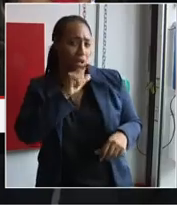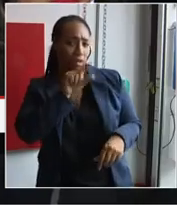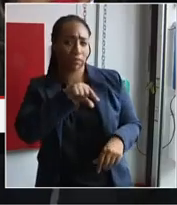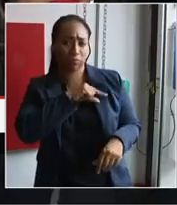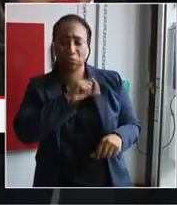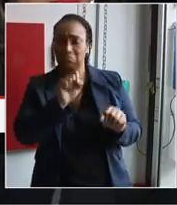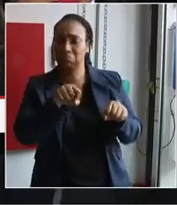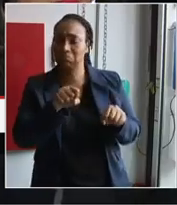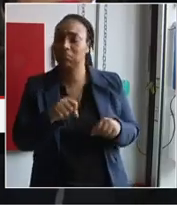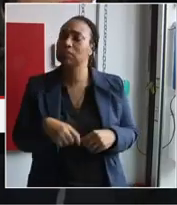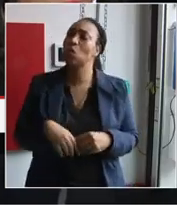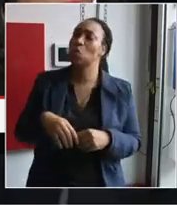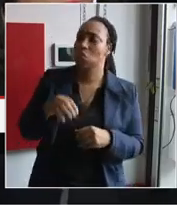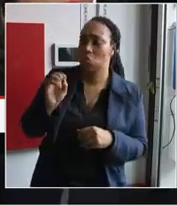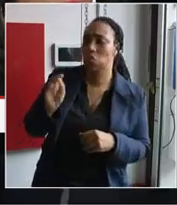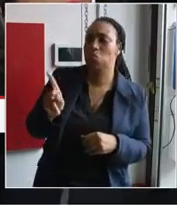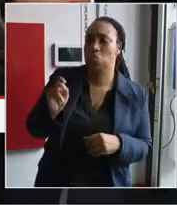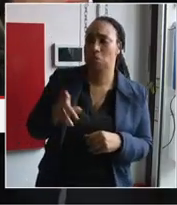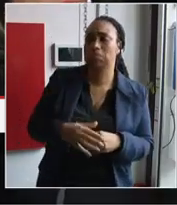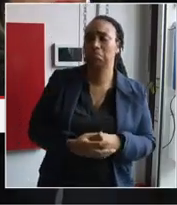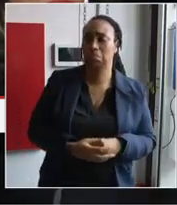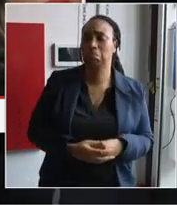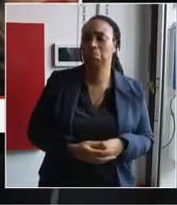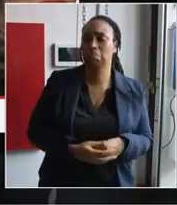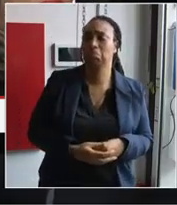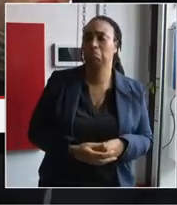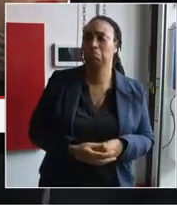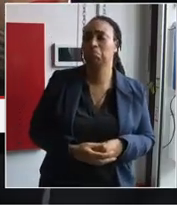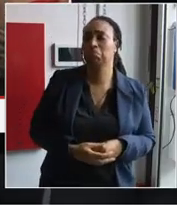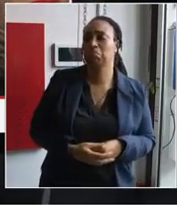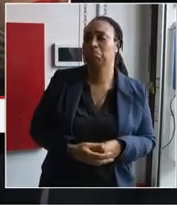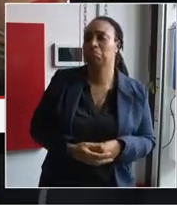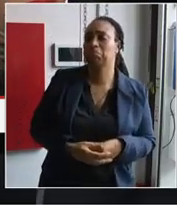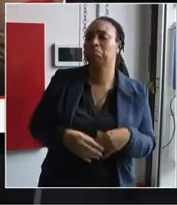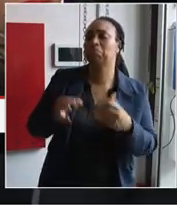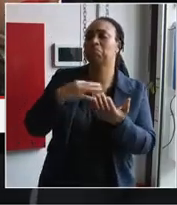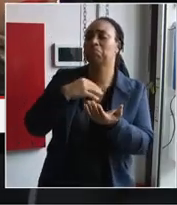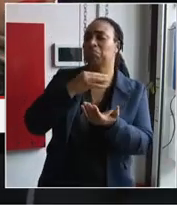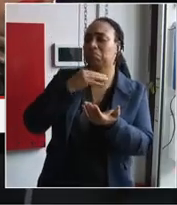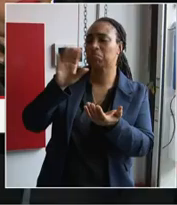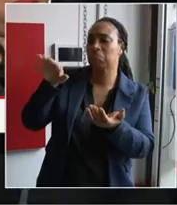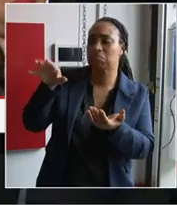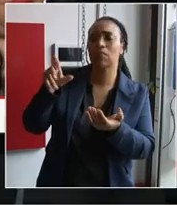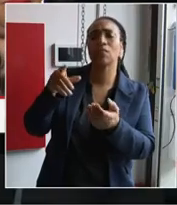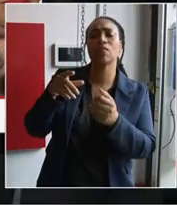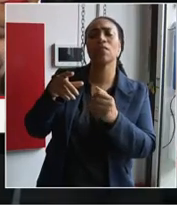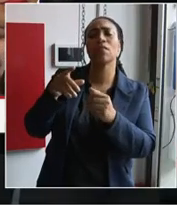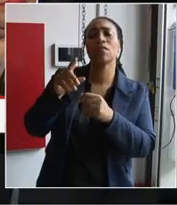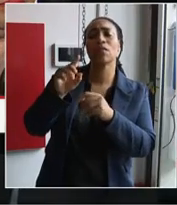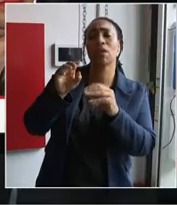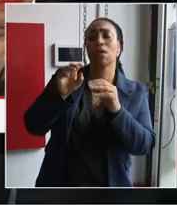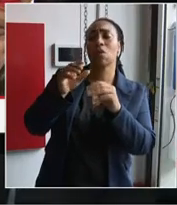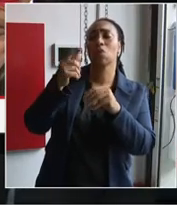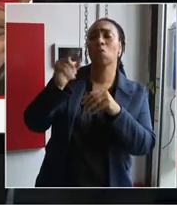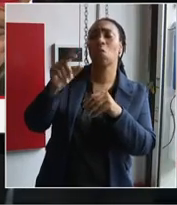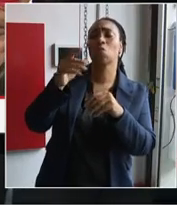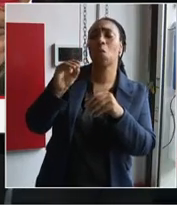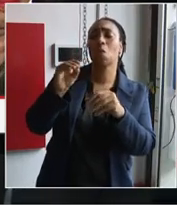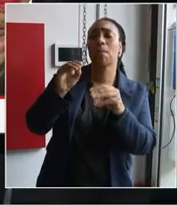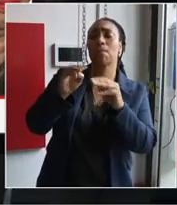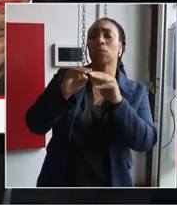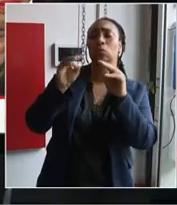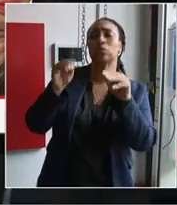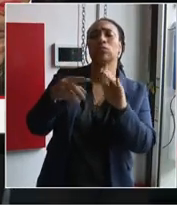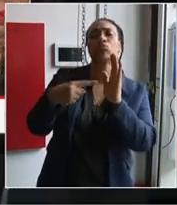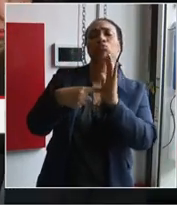community support to all the efforts to bring this all together. We've had, what I would say, outsiders label DC opposite